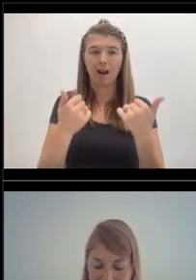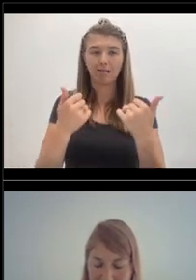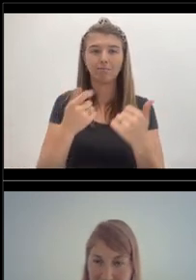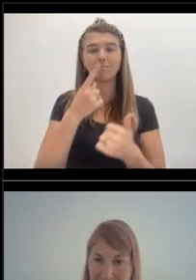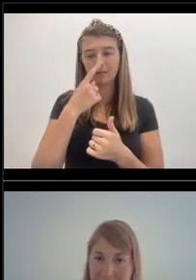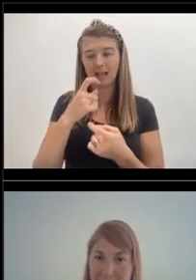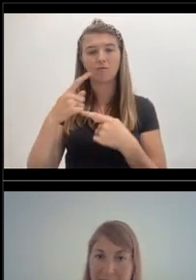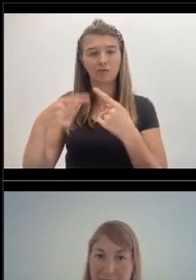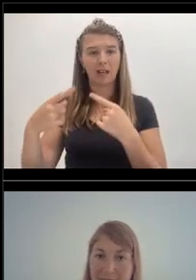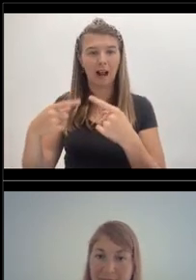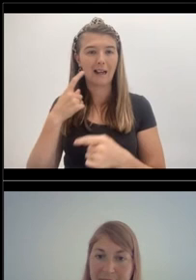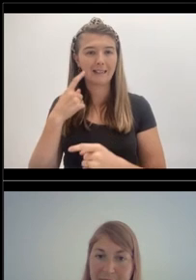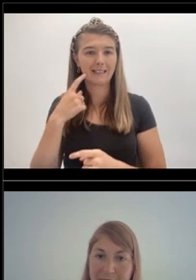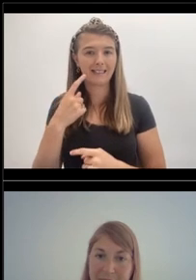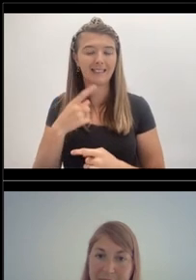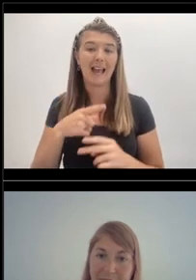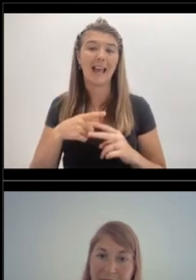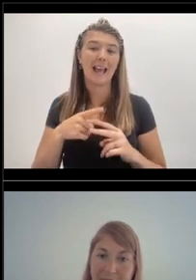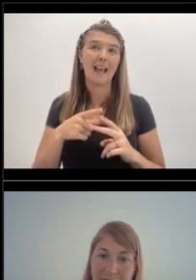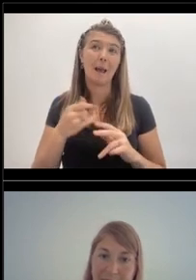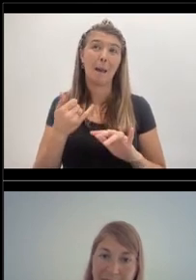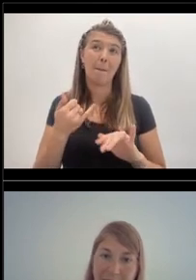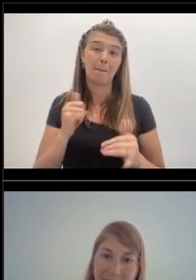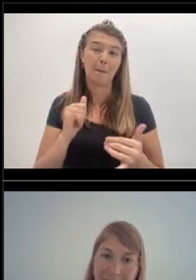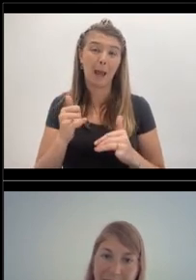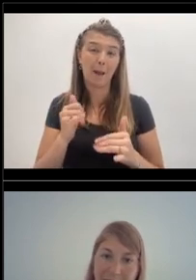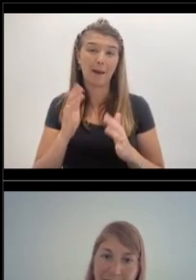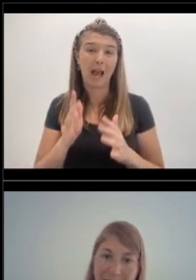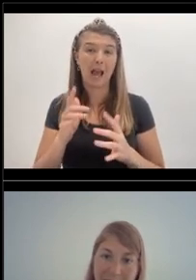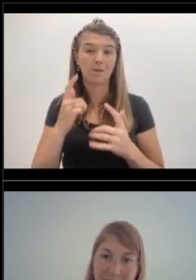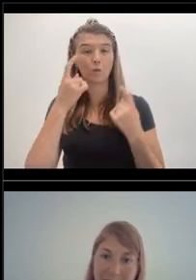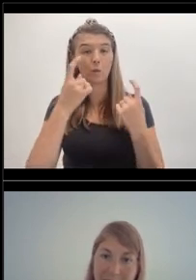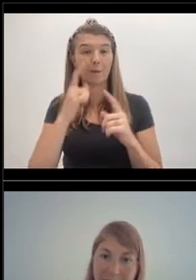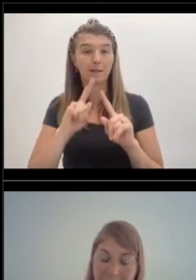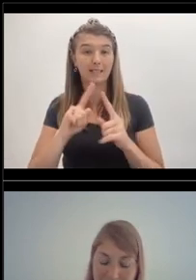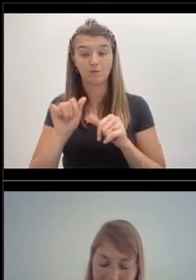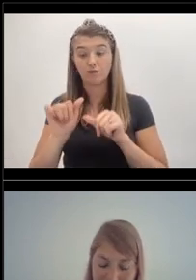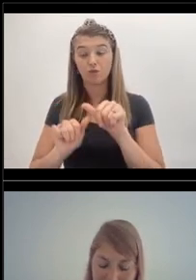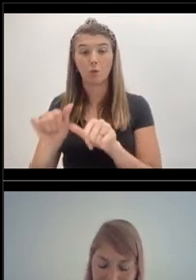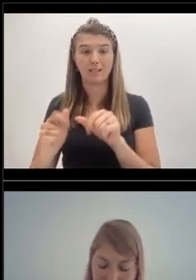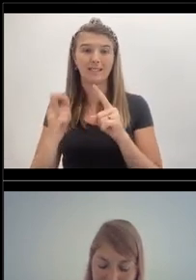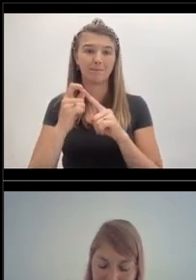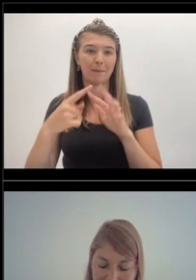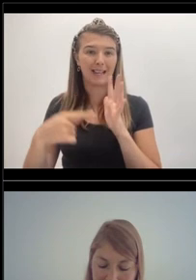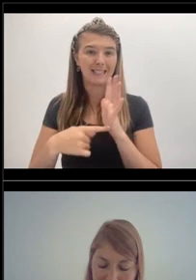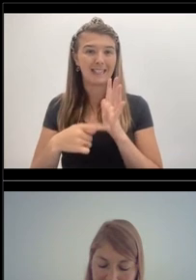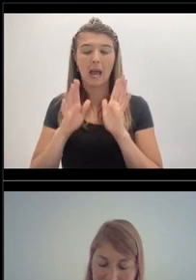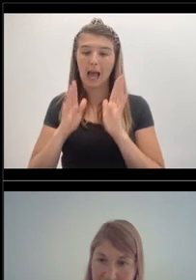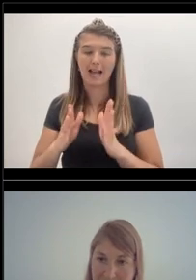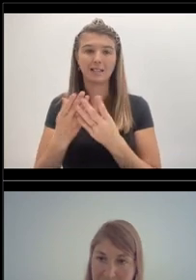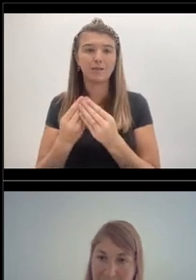applied. You may have to look at different ways of processing, such as PET, must be very, very dry, same with